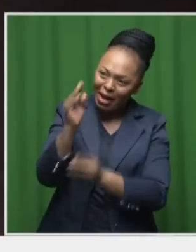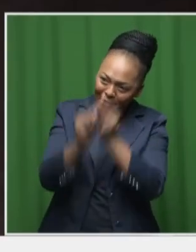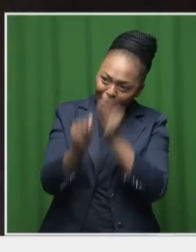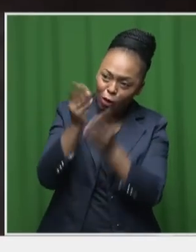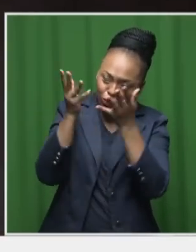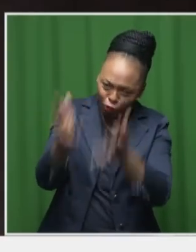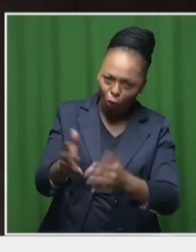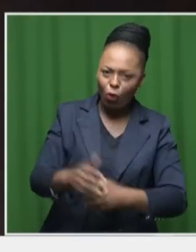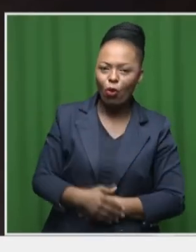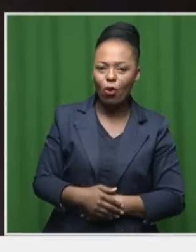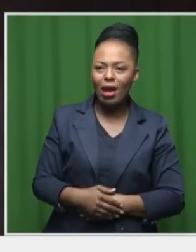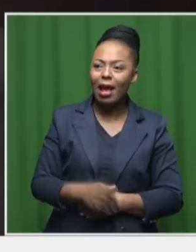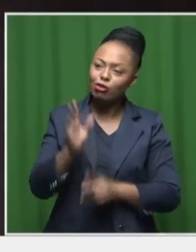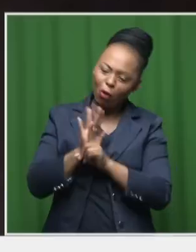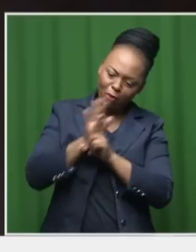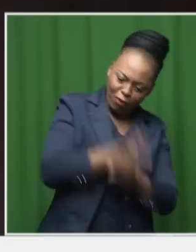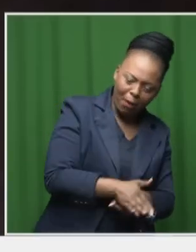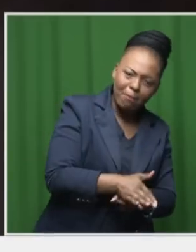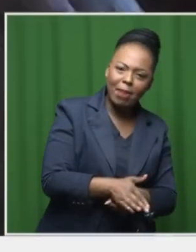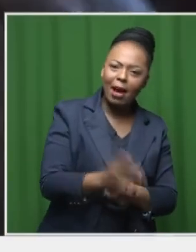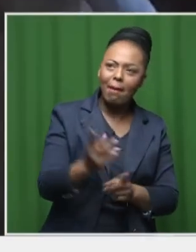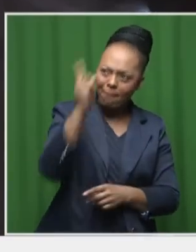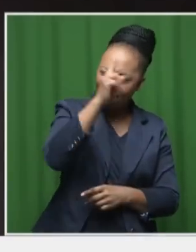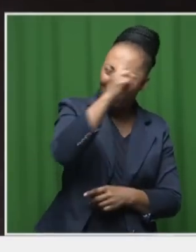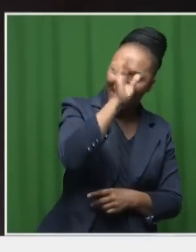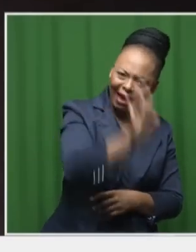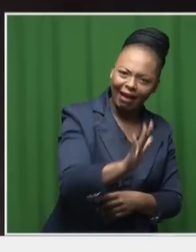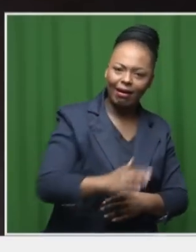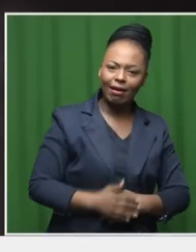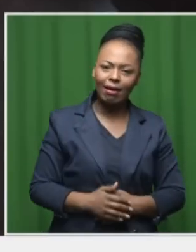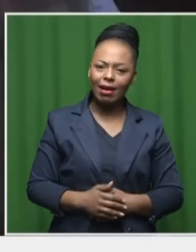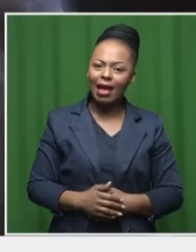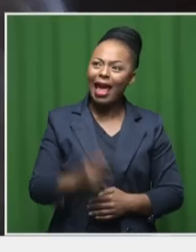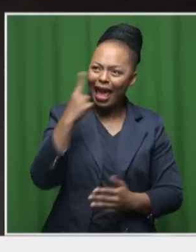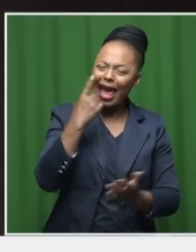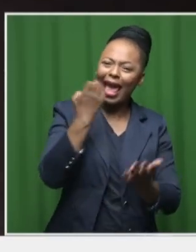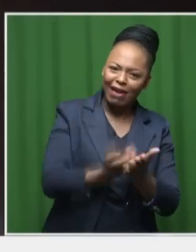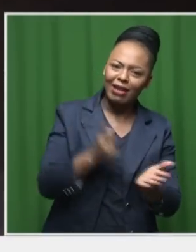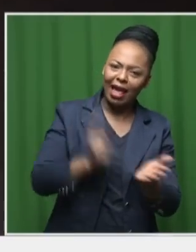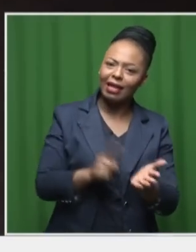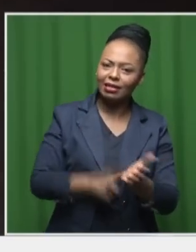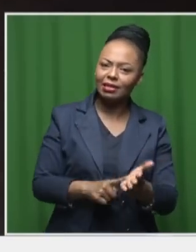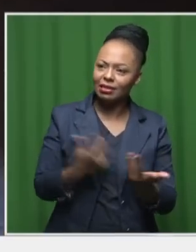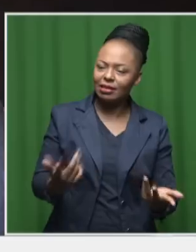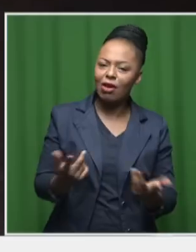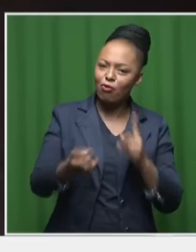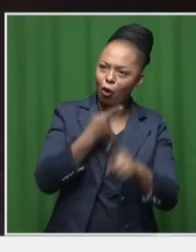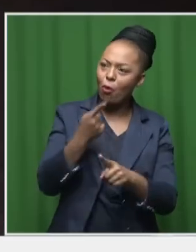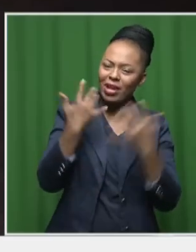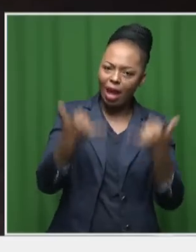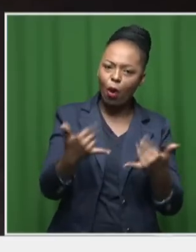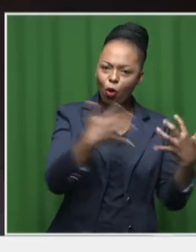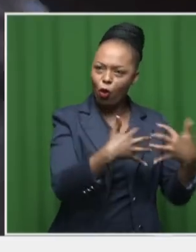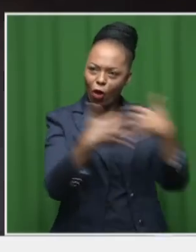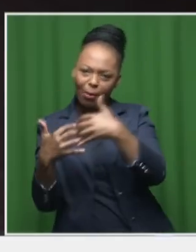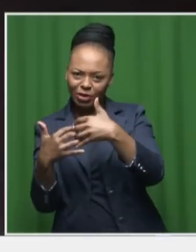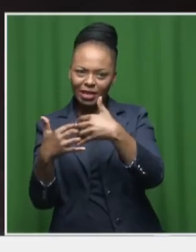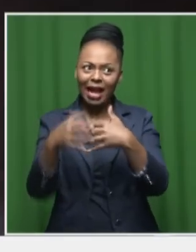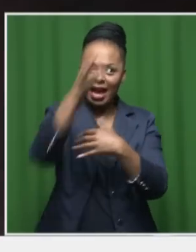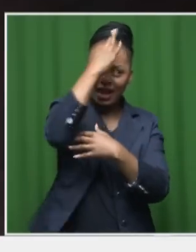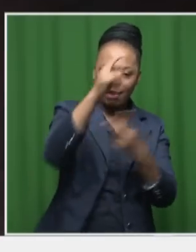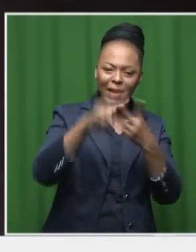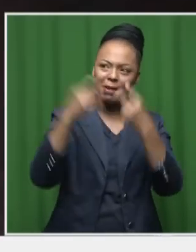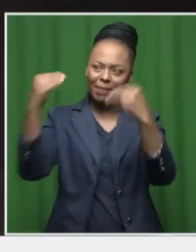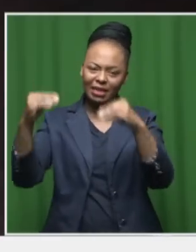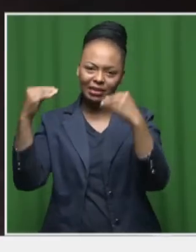meant to exploit blacks to the bone. And it is evidenced by the collaboration of government and business to where